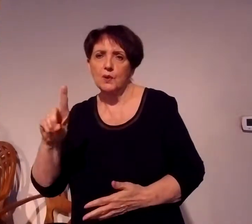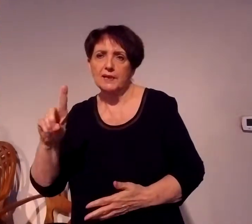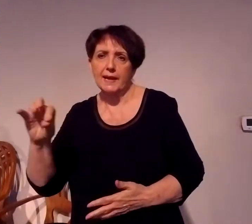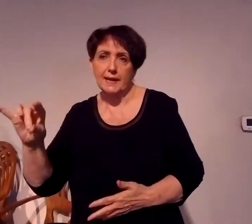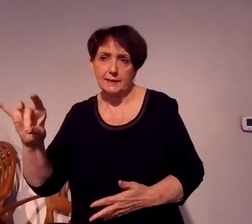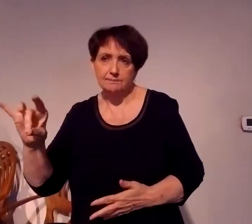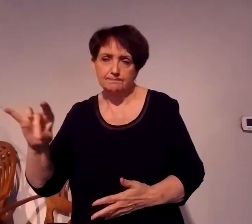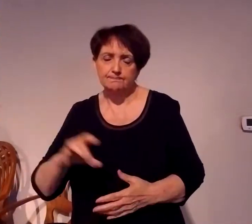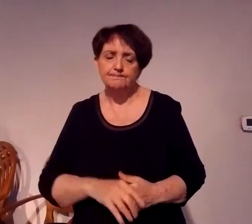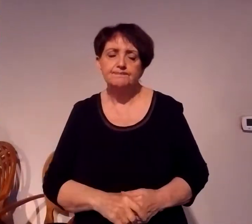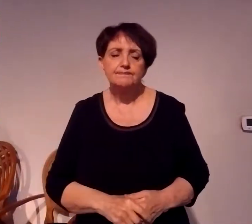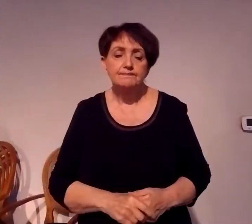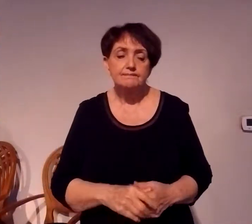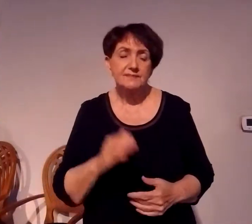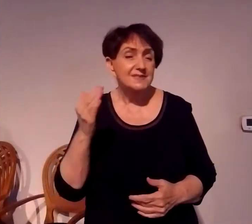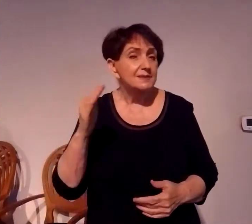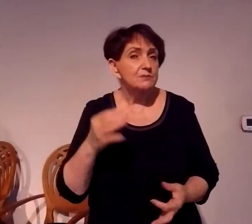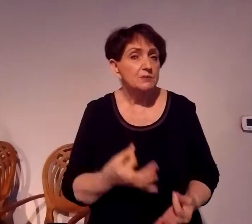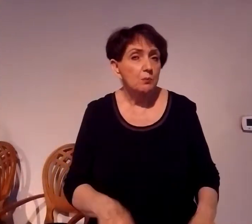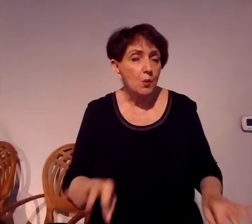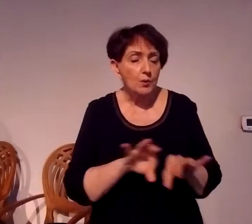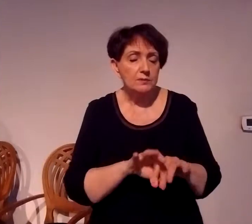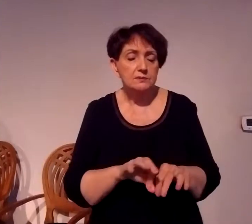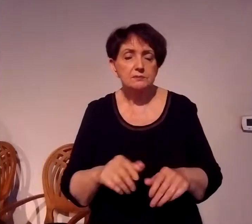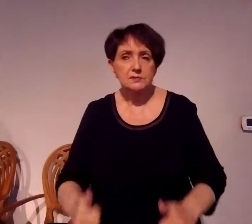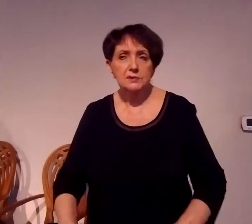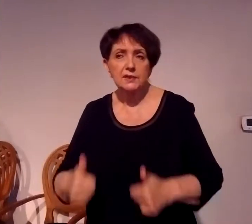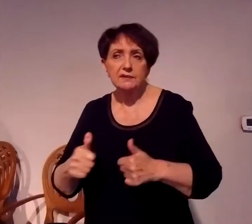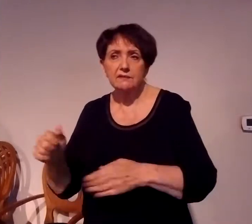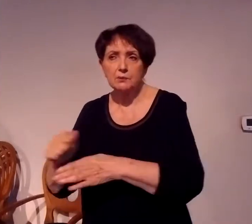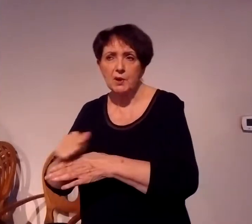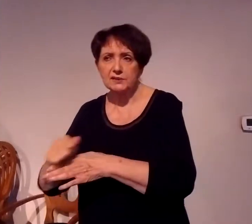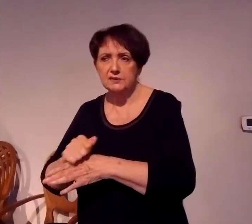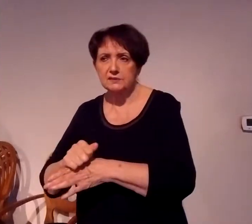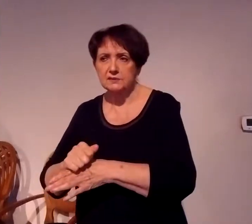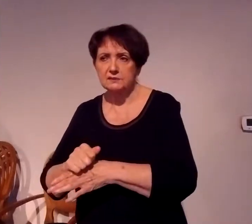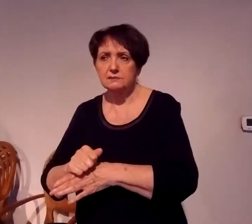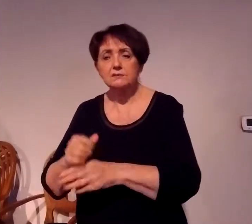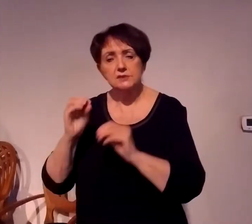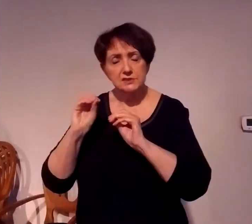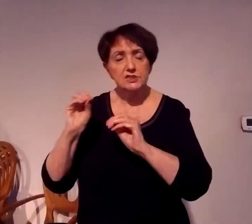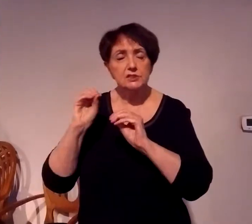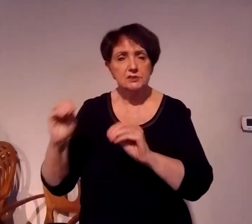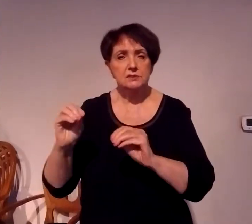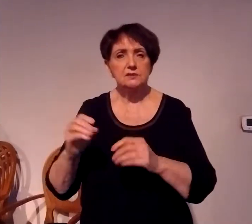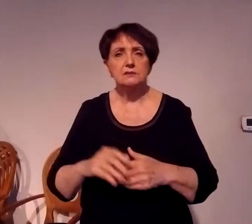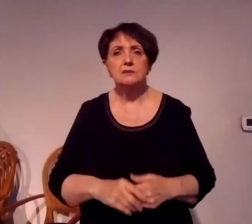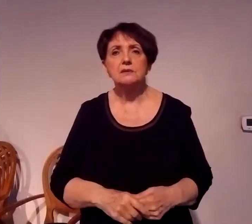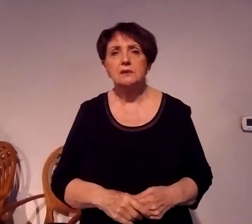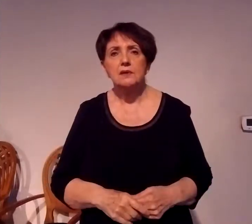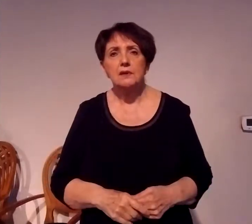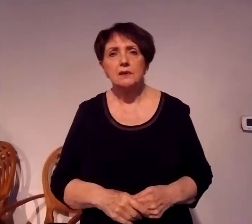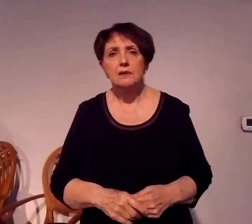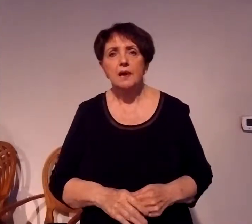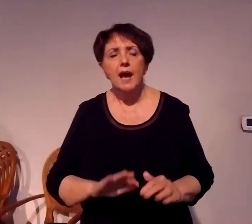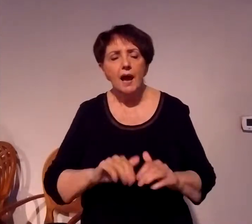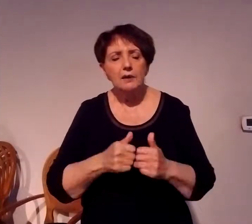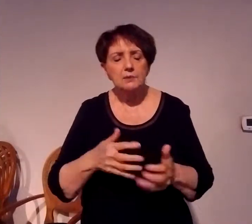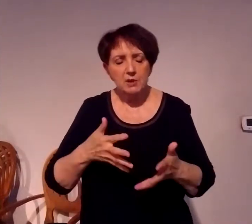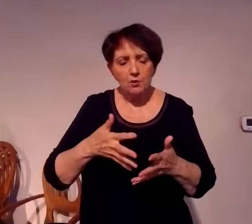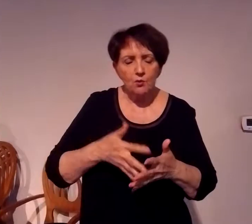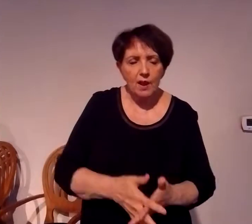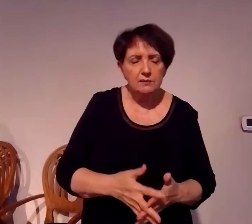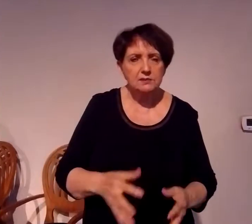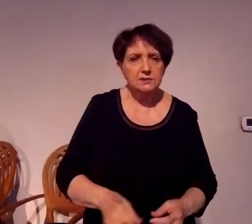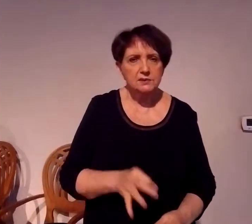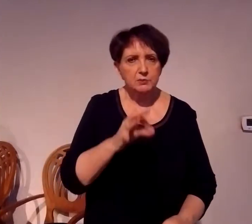important to live the practices that teach us how to be grounded